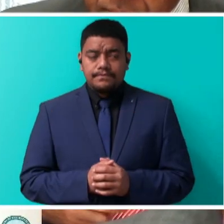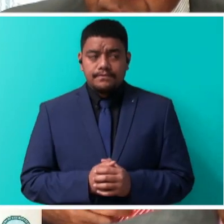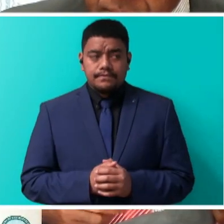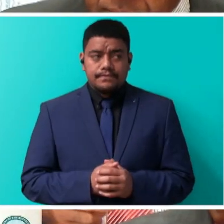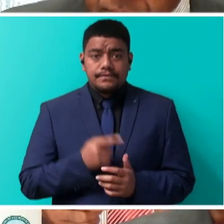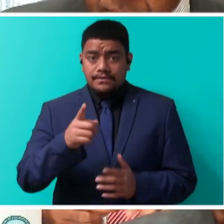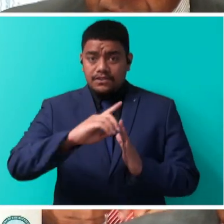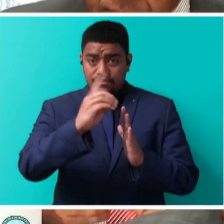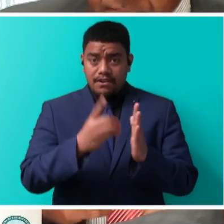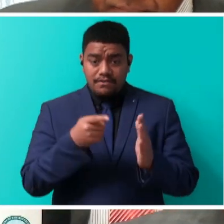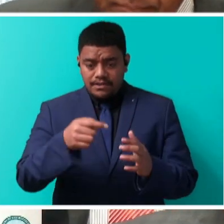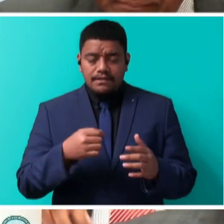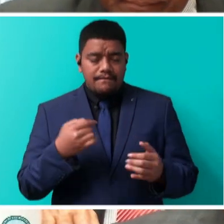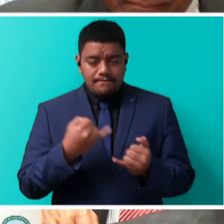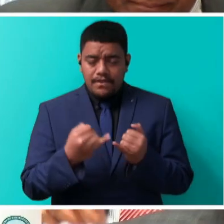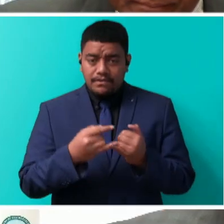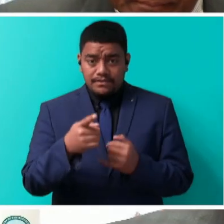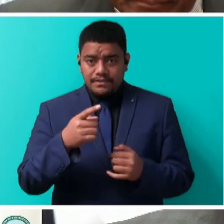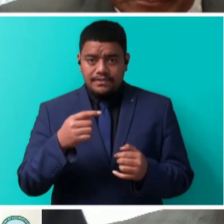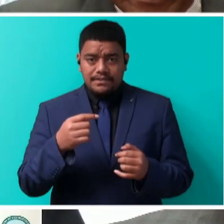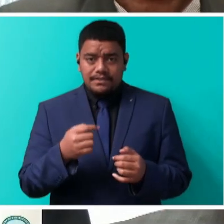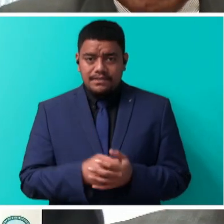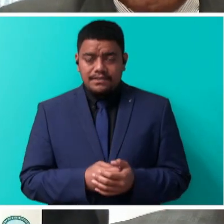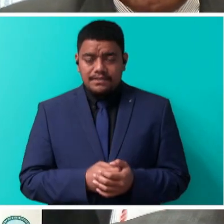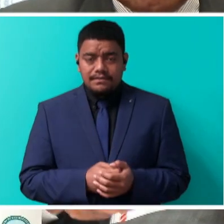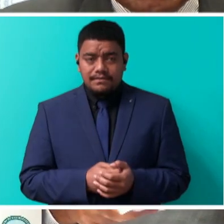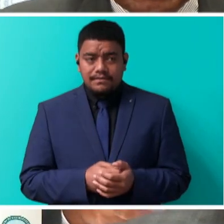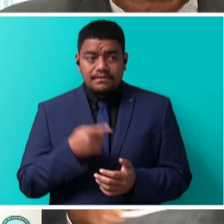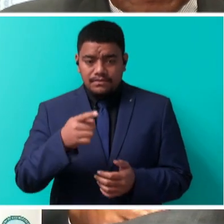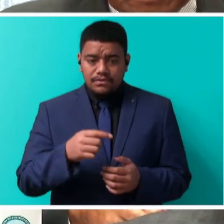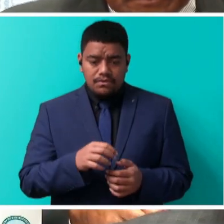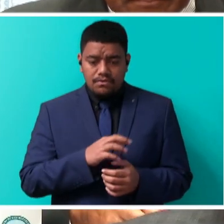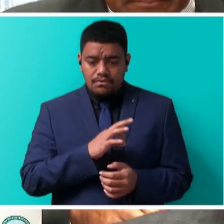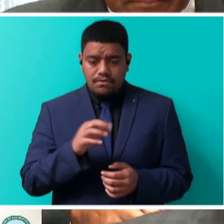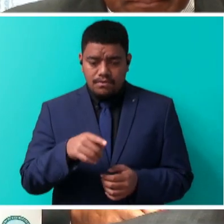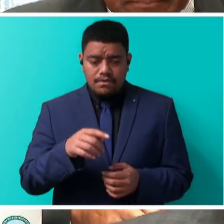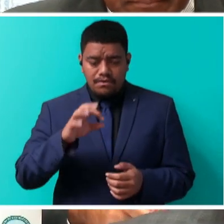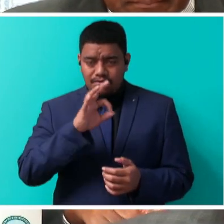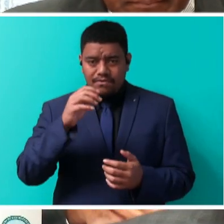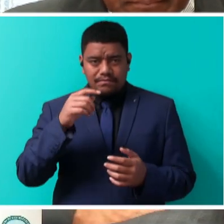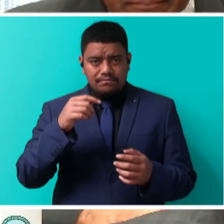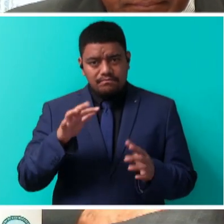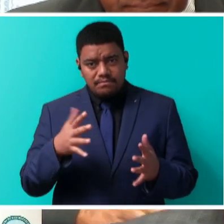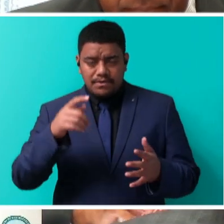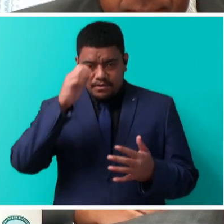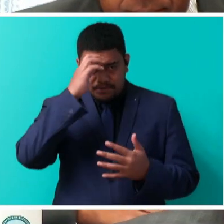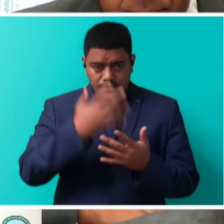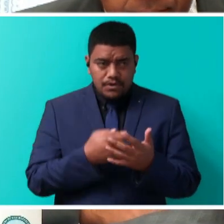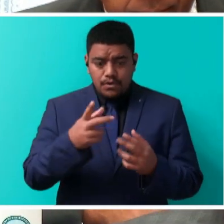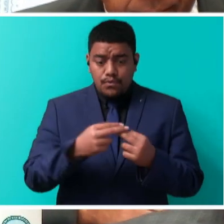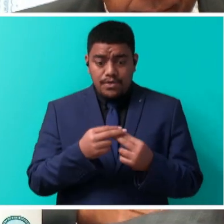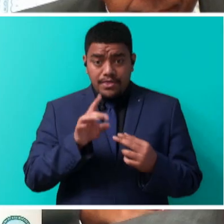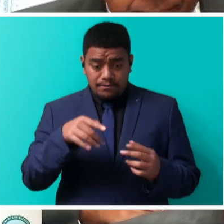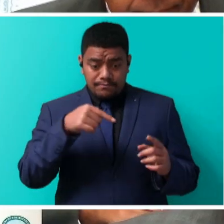Legislative drafters are indispensable, Mr. Speaker, sir. They are non-partisan technical experts, who without them,